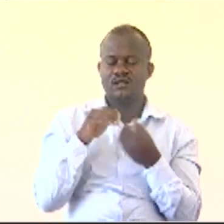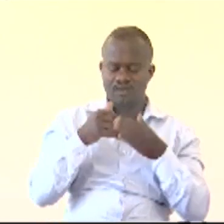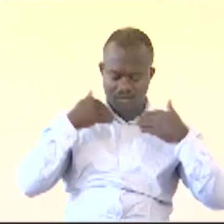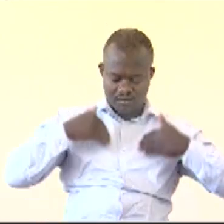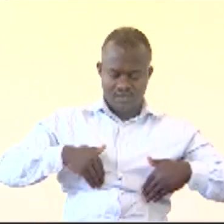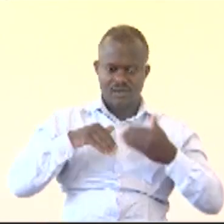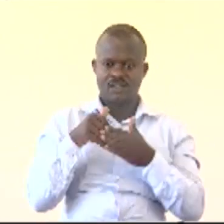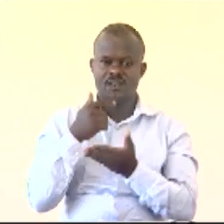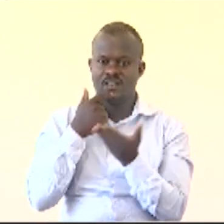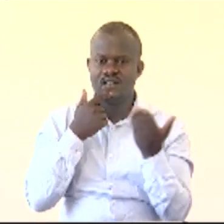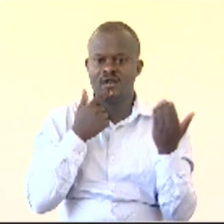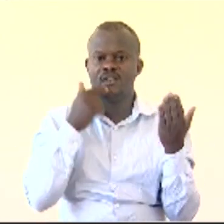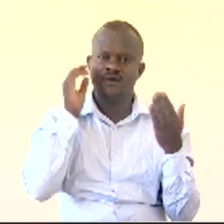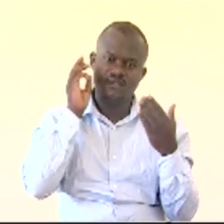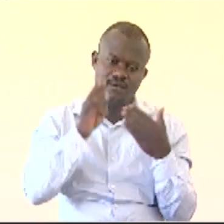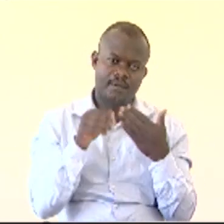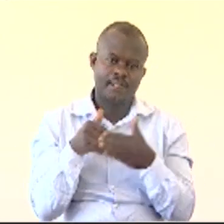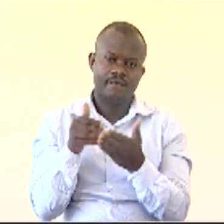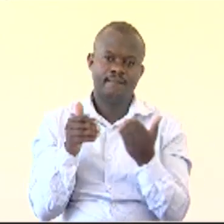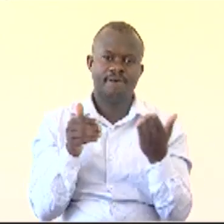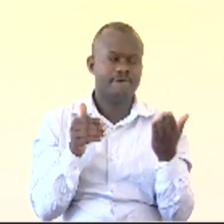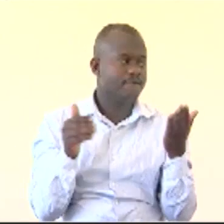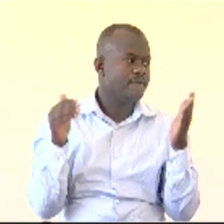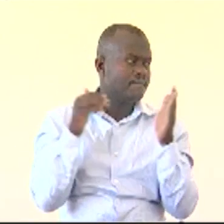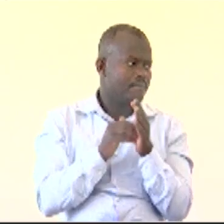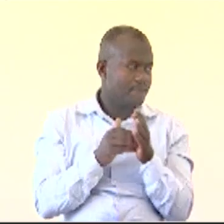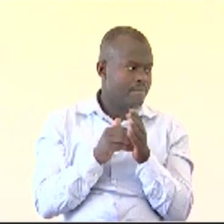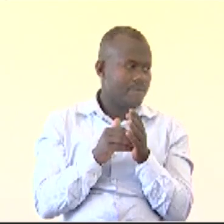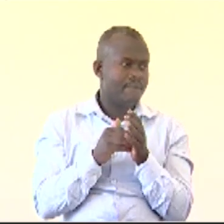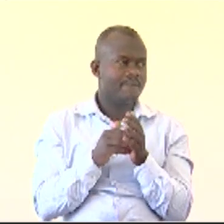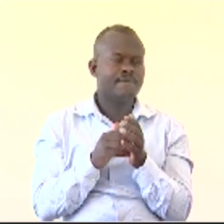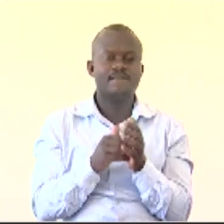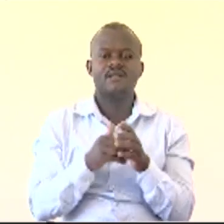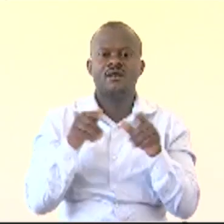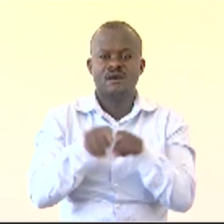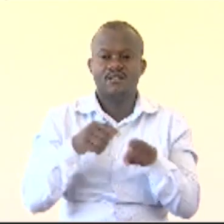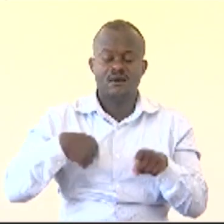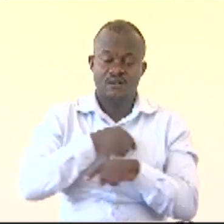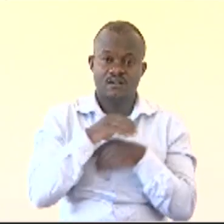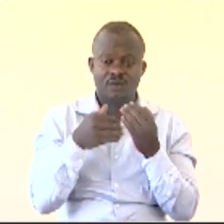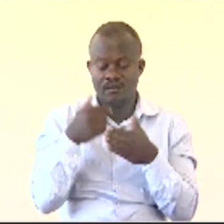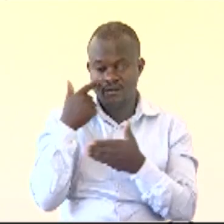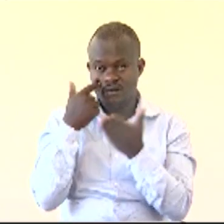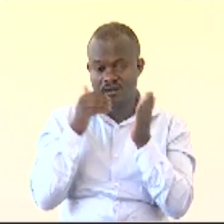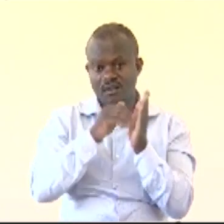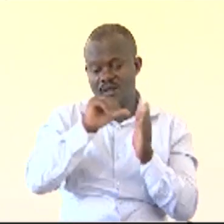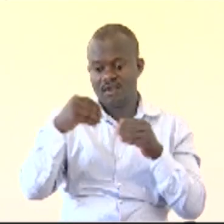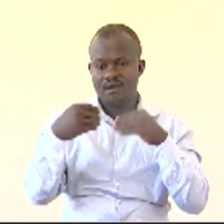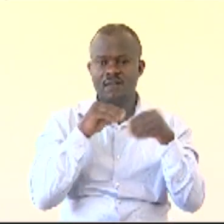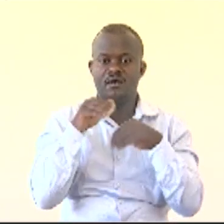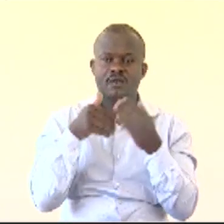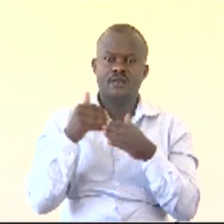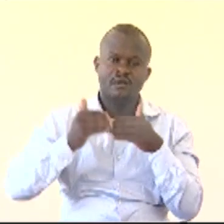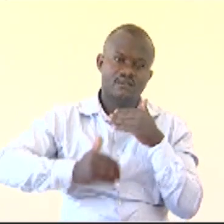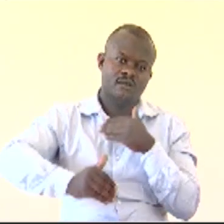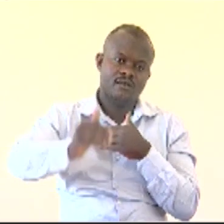fluids of an infected people, and even with surfaces and even other materials that maybe,